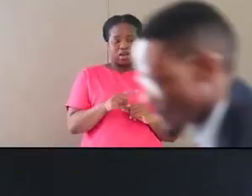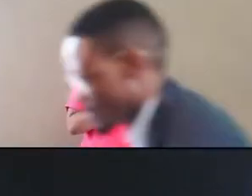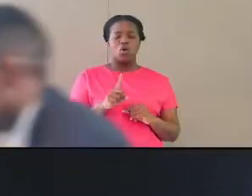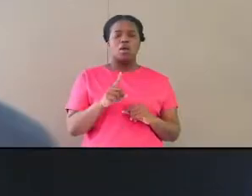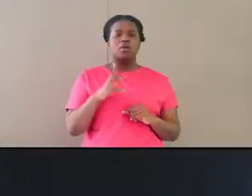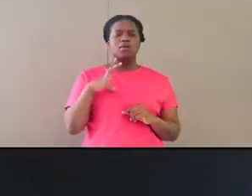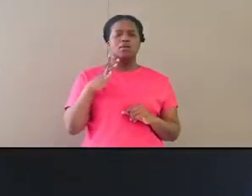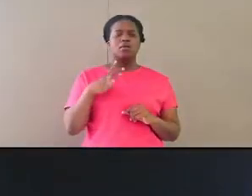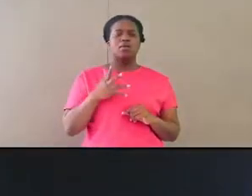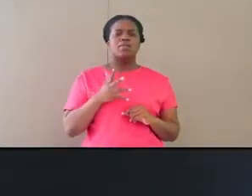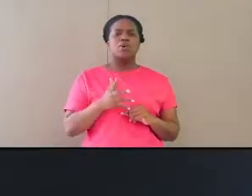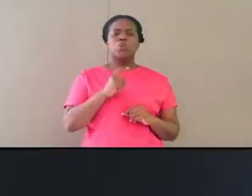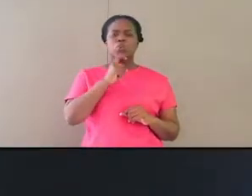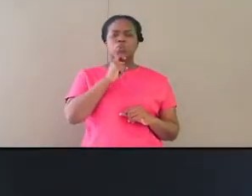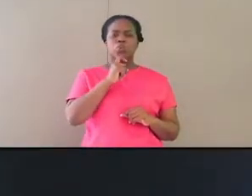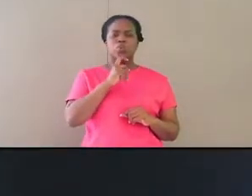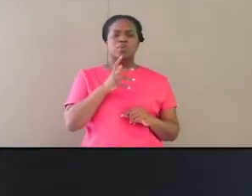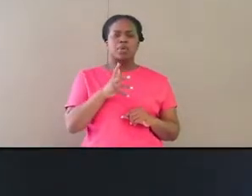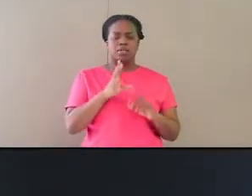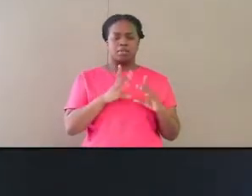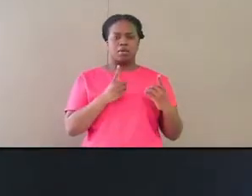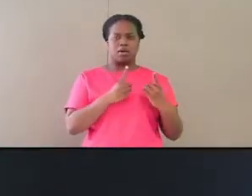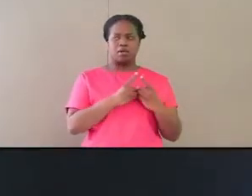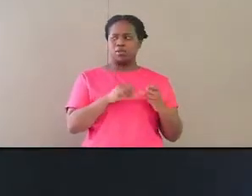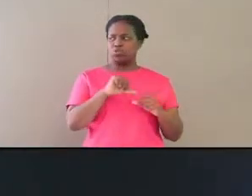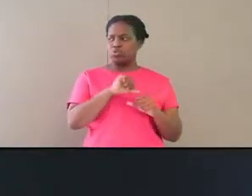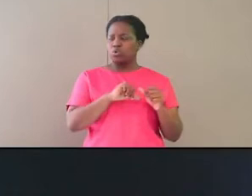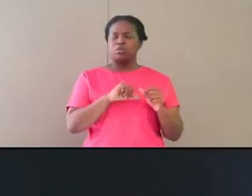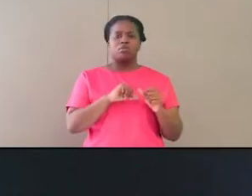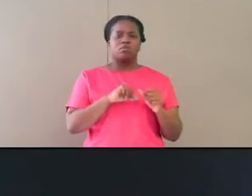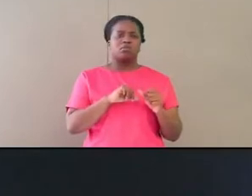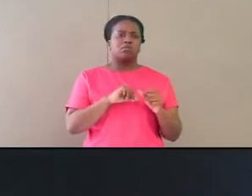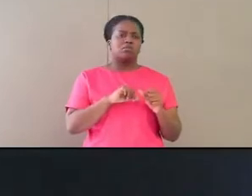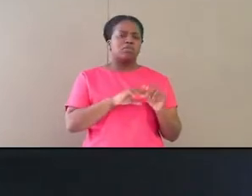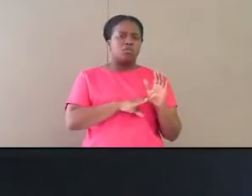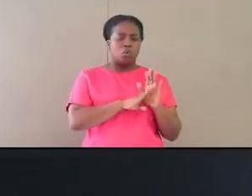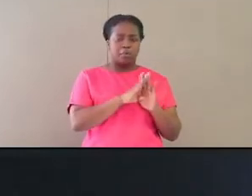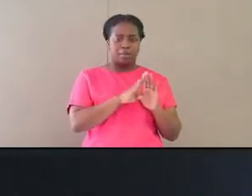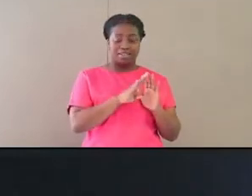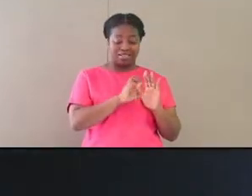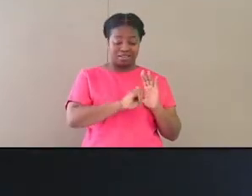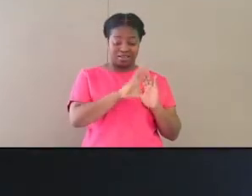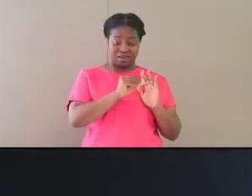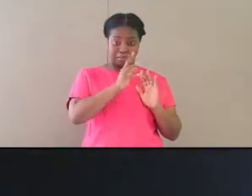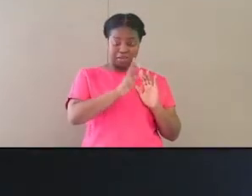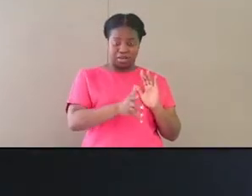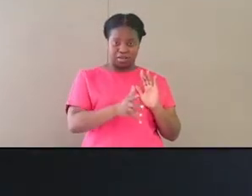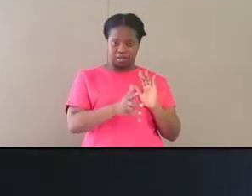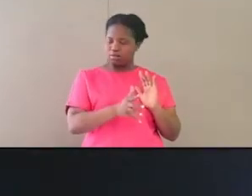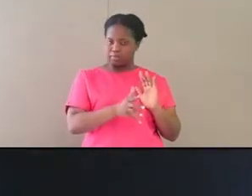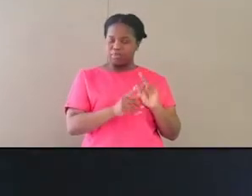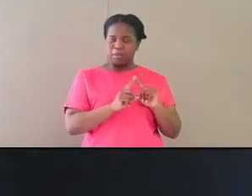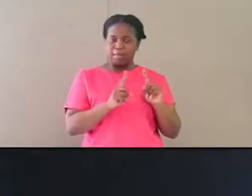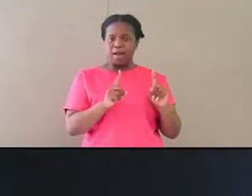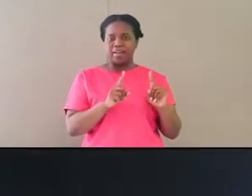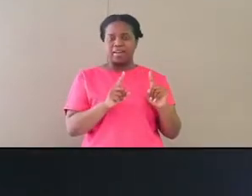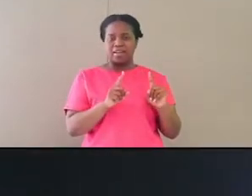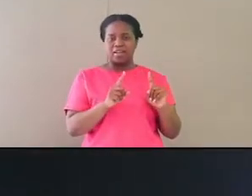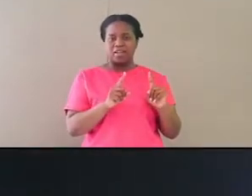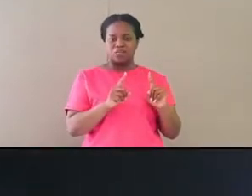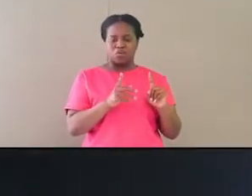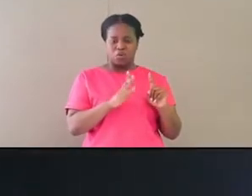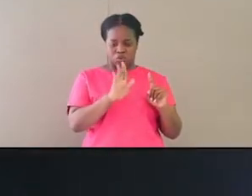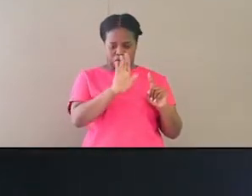going to be used by the Department of Social Security Social Development in South Africa but it is for the